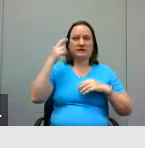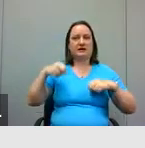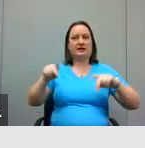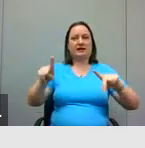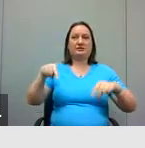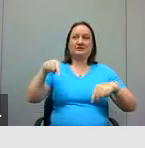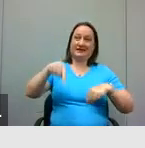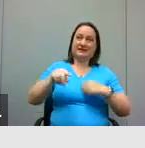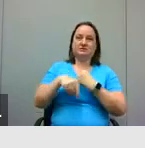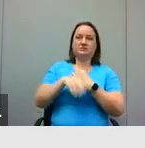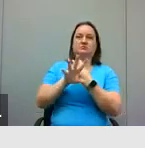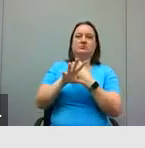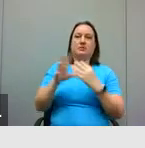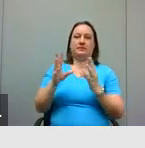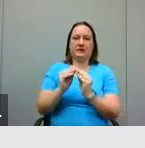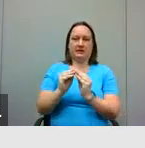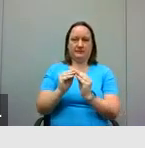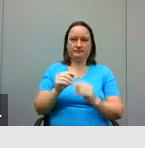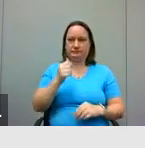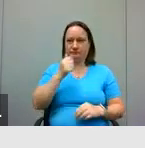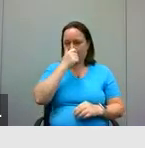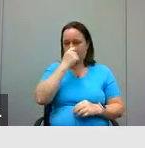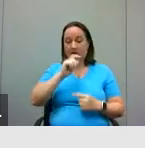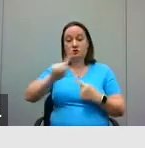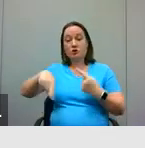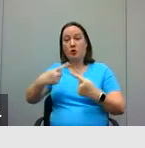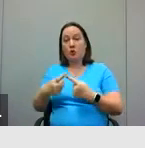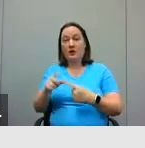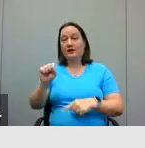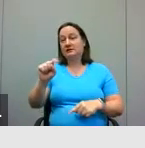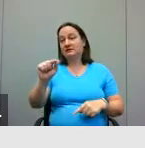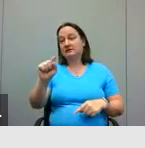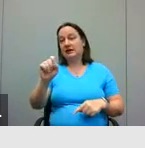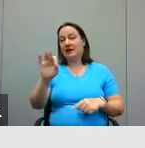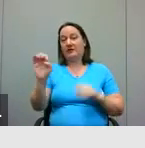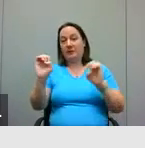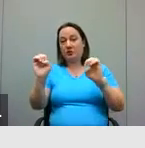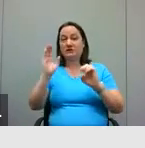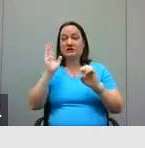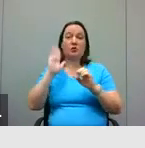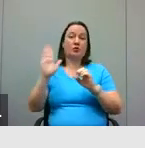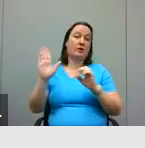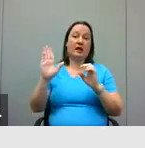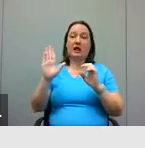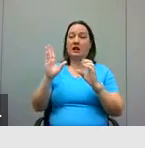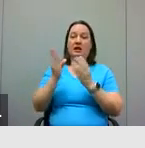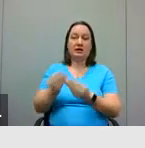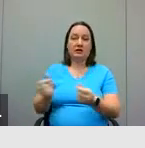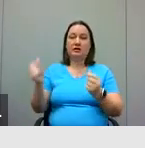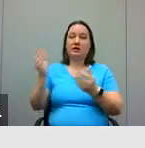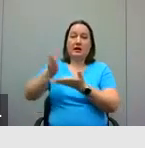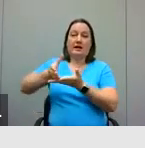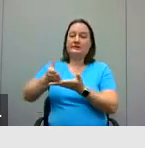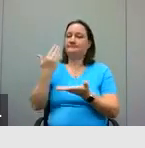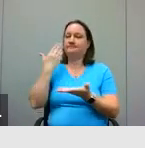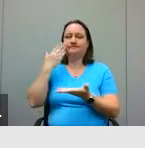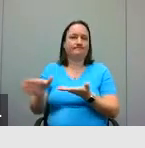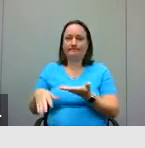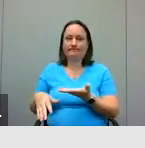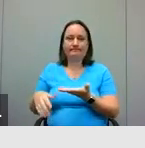totally think that we don't know when the state of emergency is going to end. So I can't tell you when meetings are